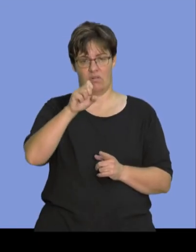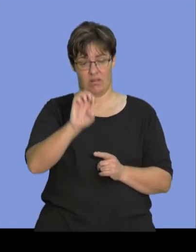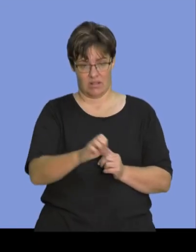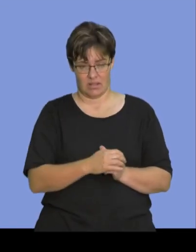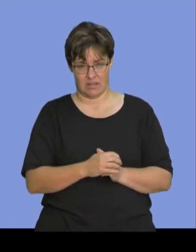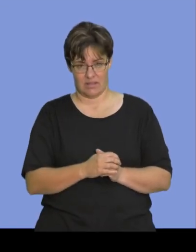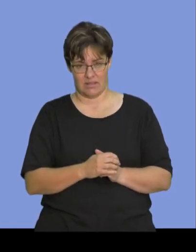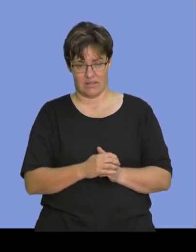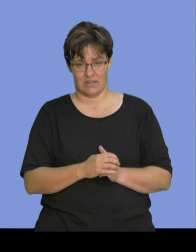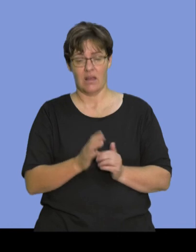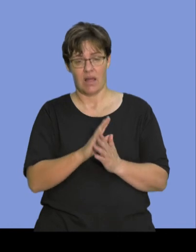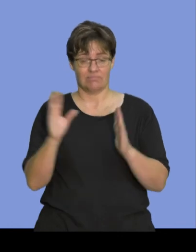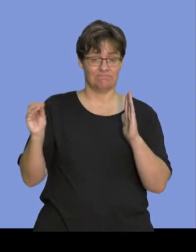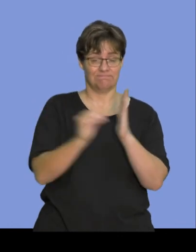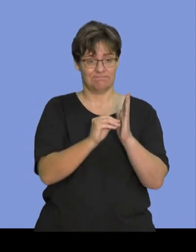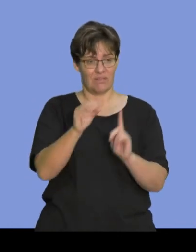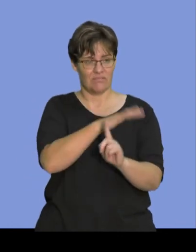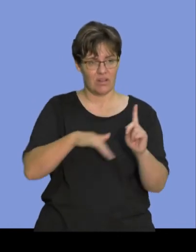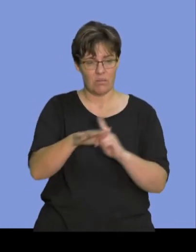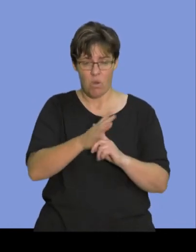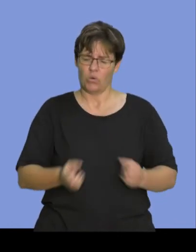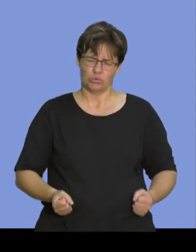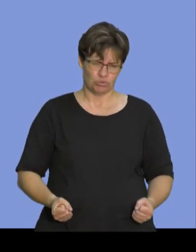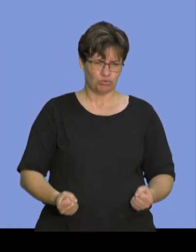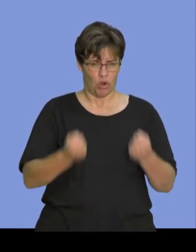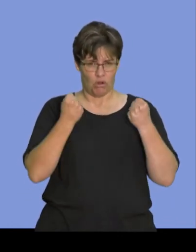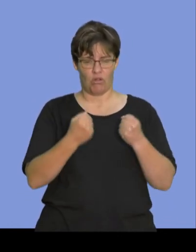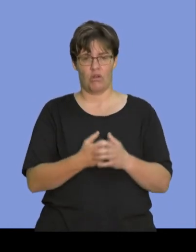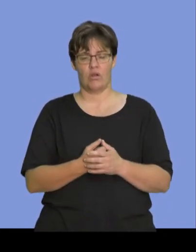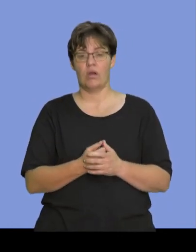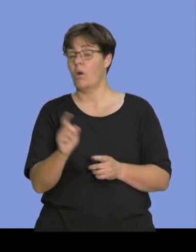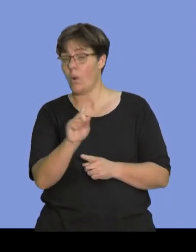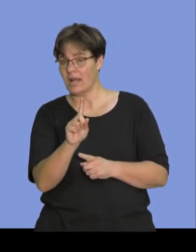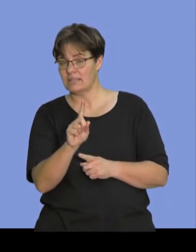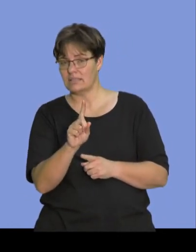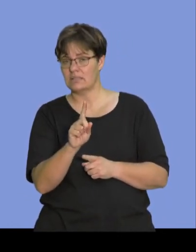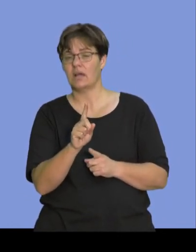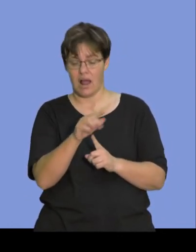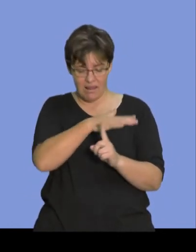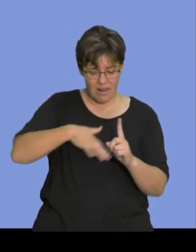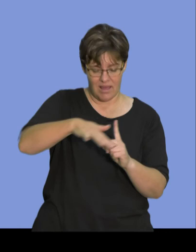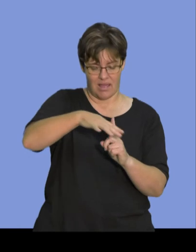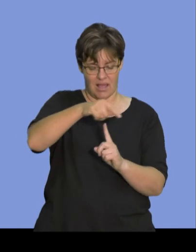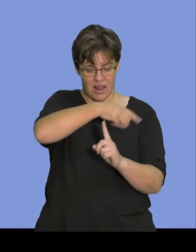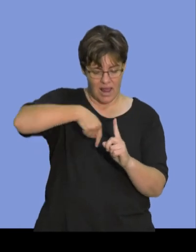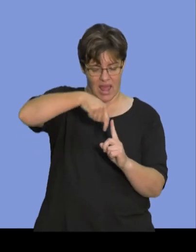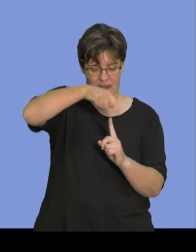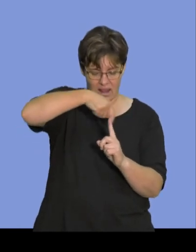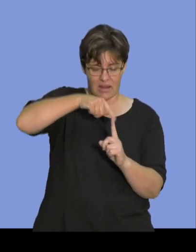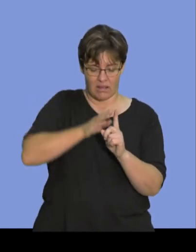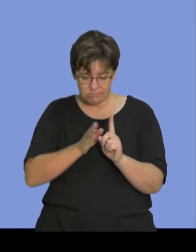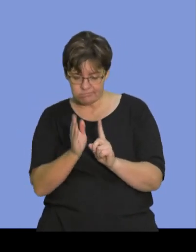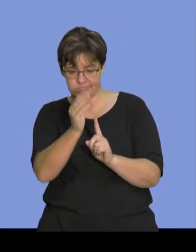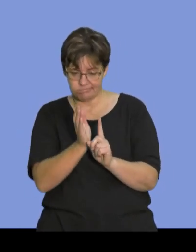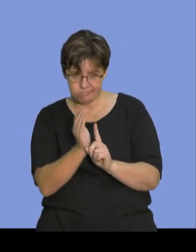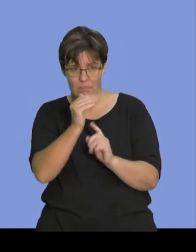it's actually a dipole. And then furthermore, the magnetic field is strongest at the pole. This has to do with the density of the field lines,